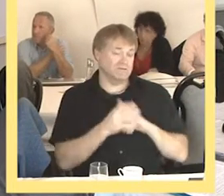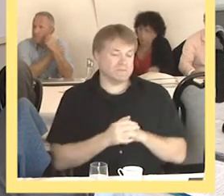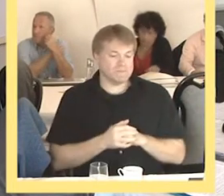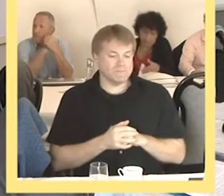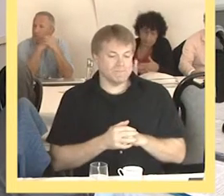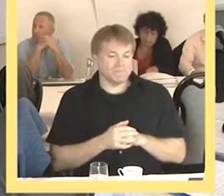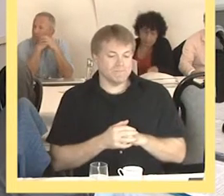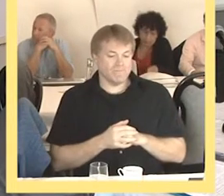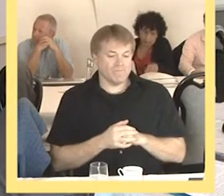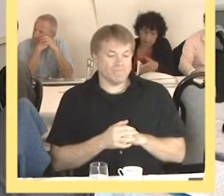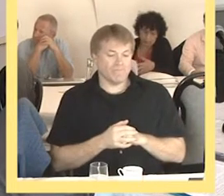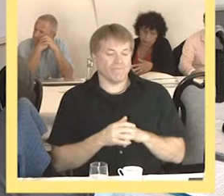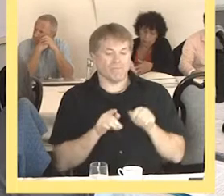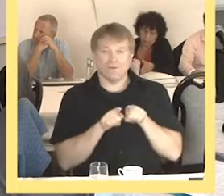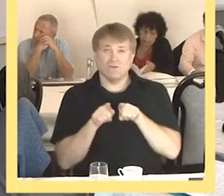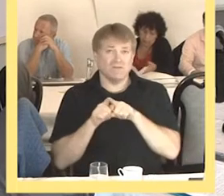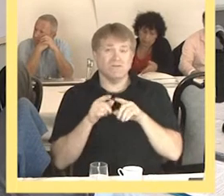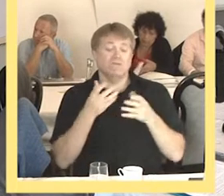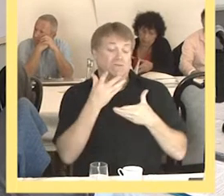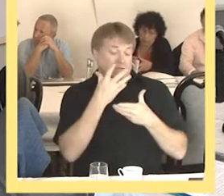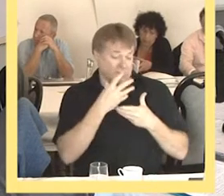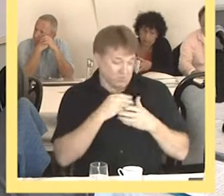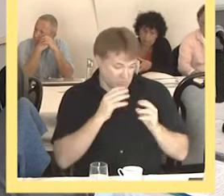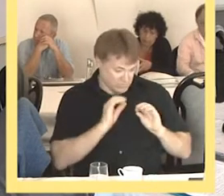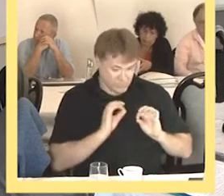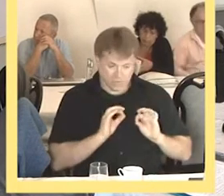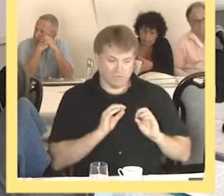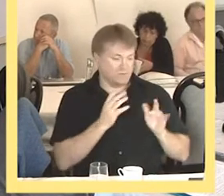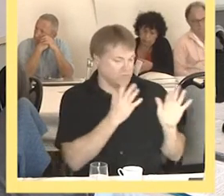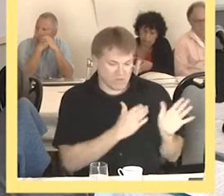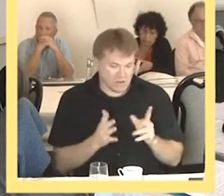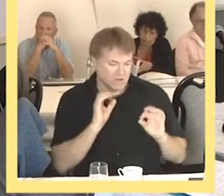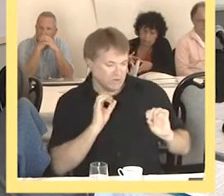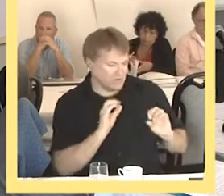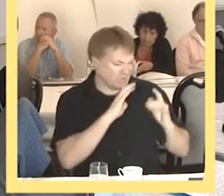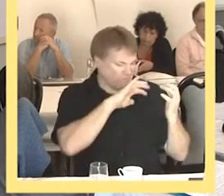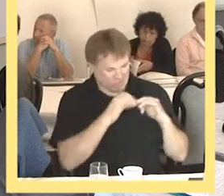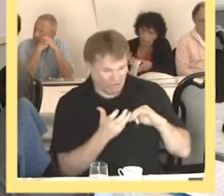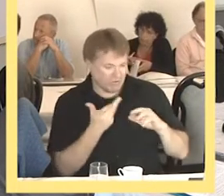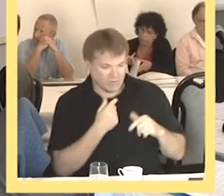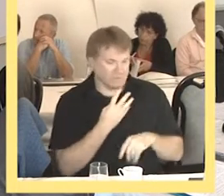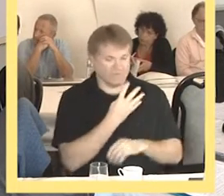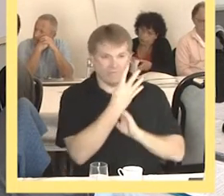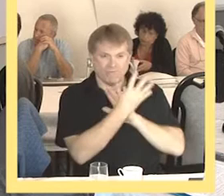the victims for a longer period instead of just having a 4-hour exercise.